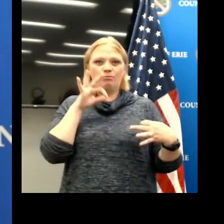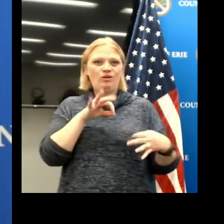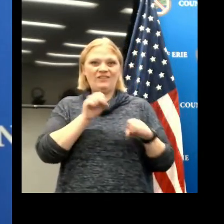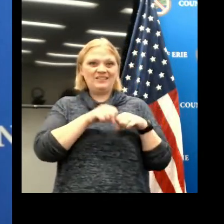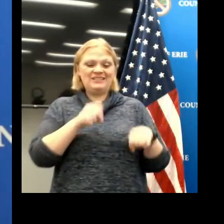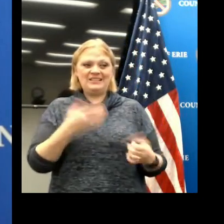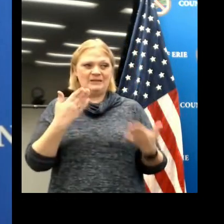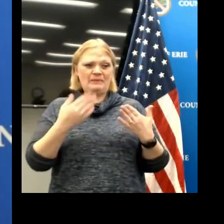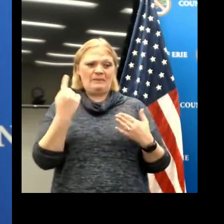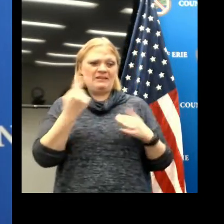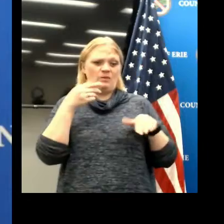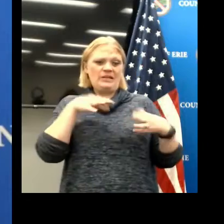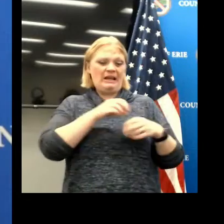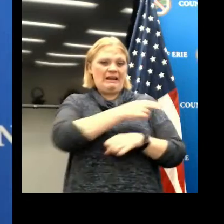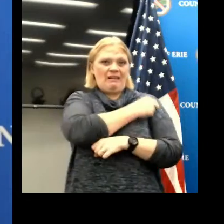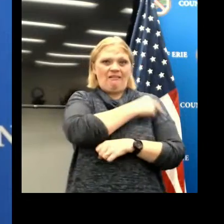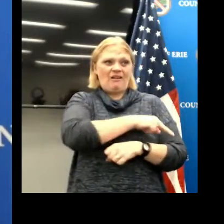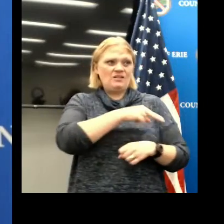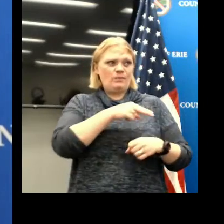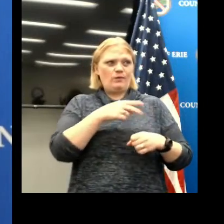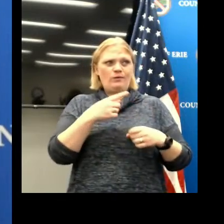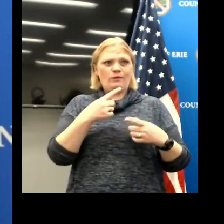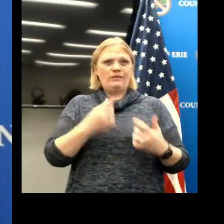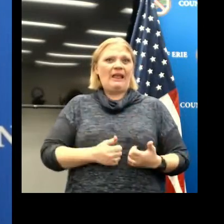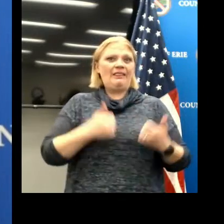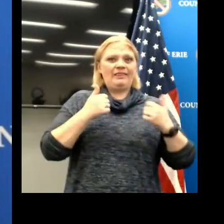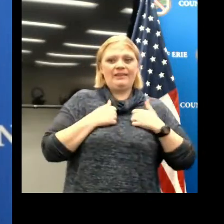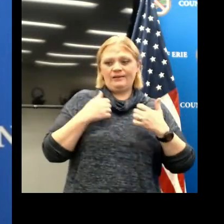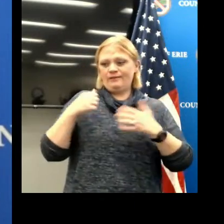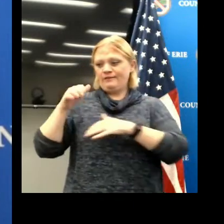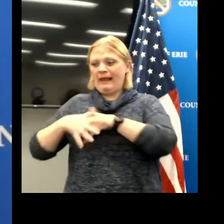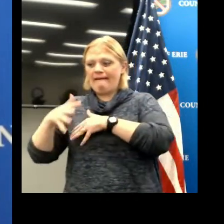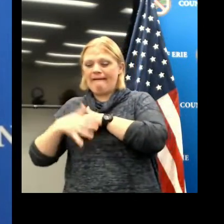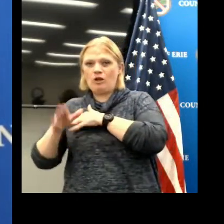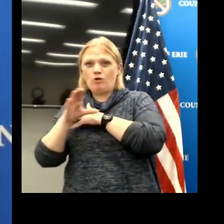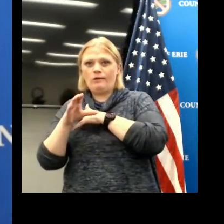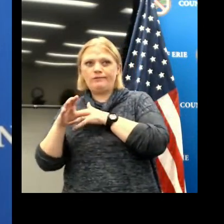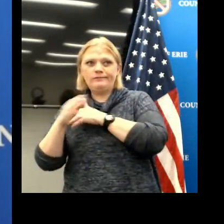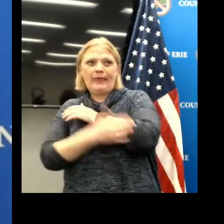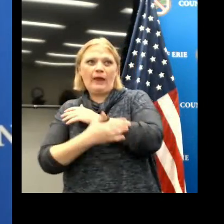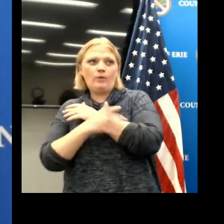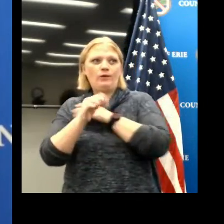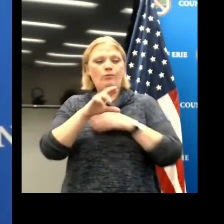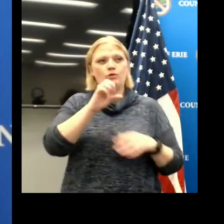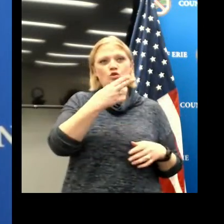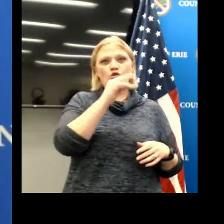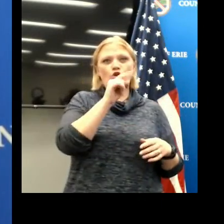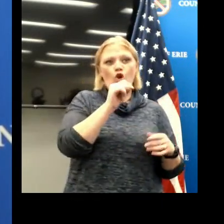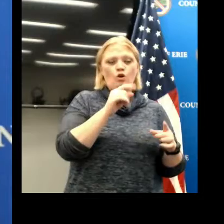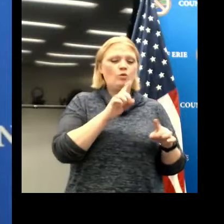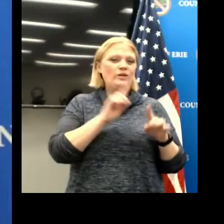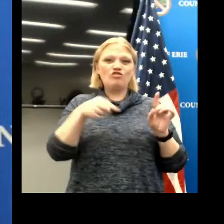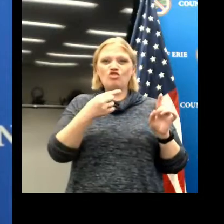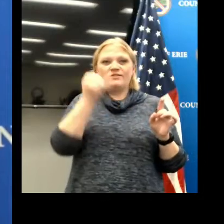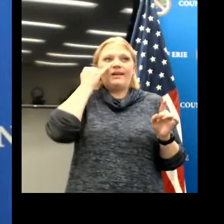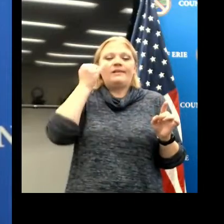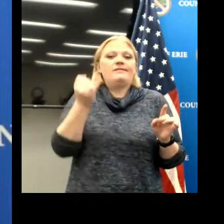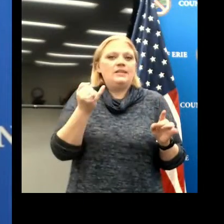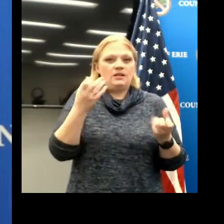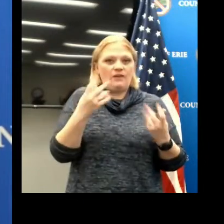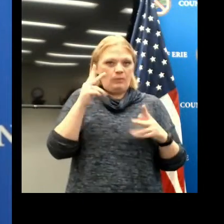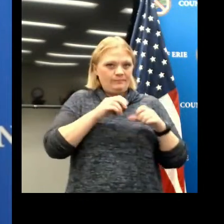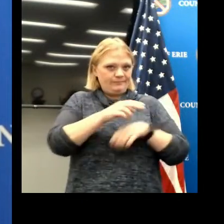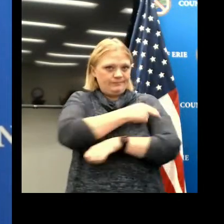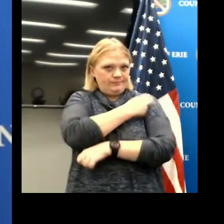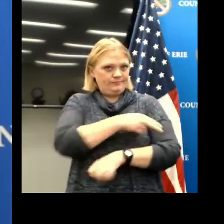in a hospital in Erie County who was a Niagara County or Chautauqua County resident, but it just gives an idea of how many people in hospitals may be dying.